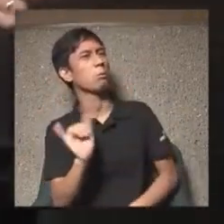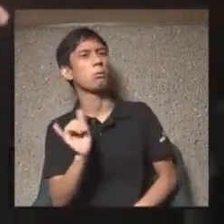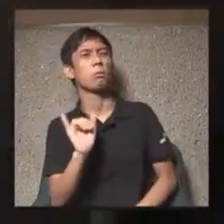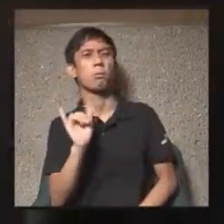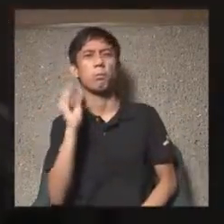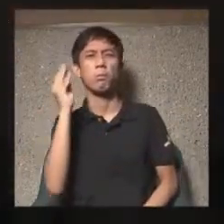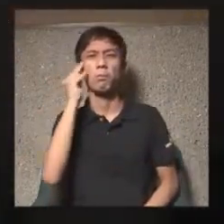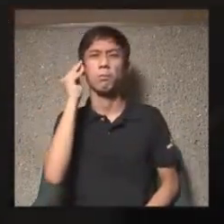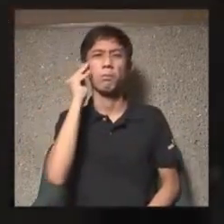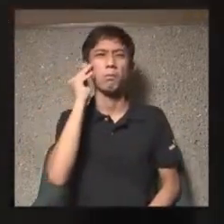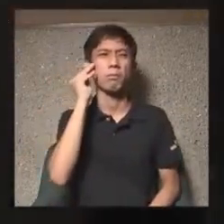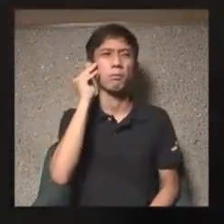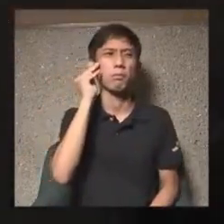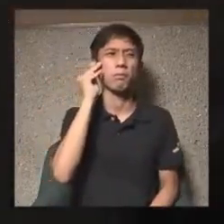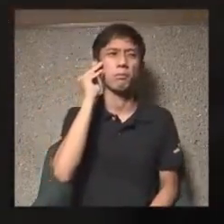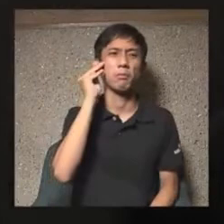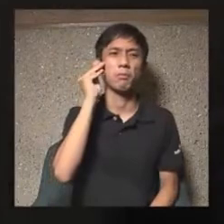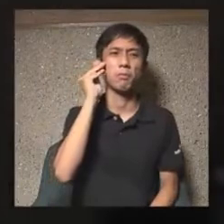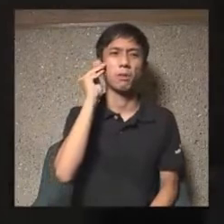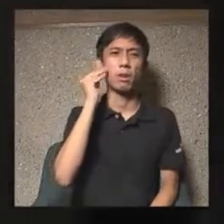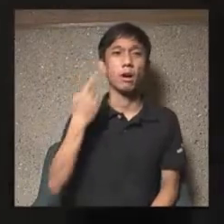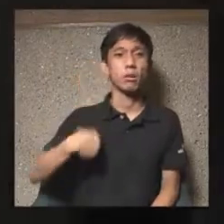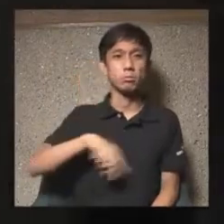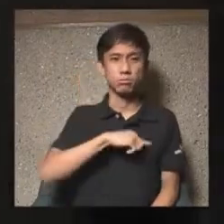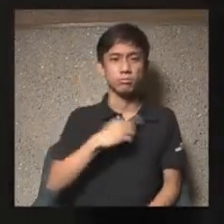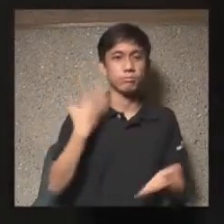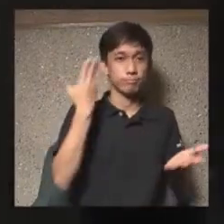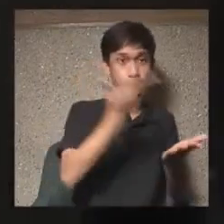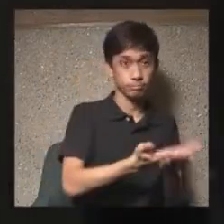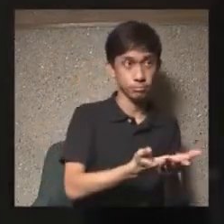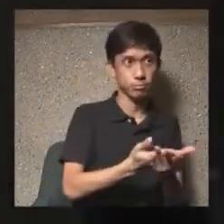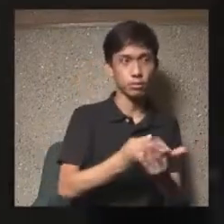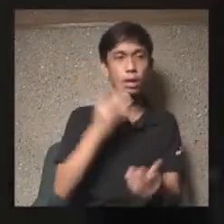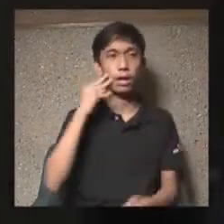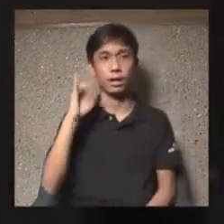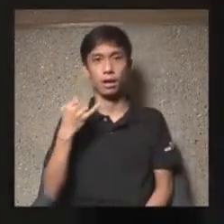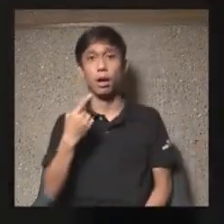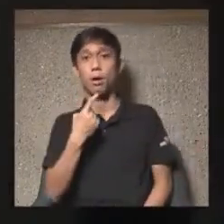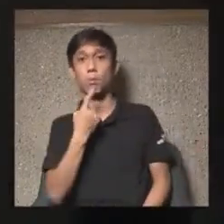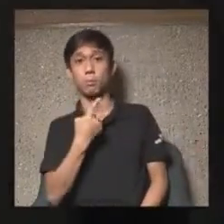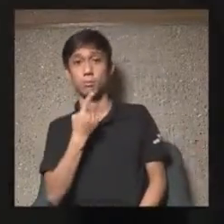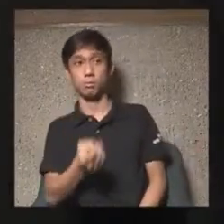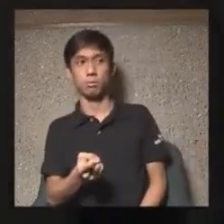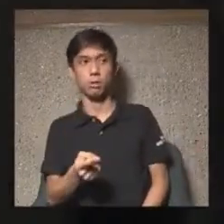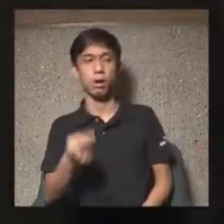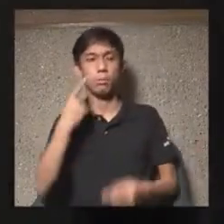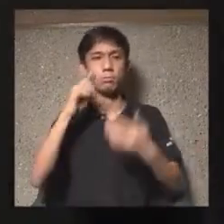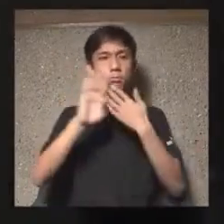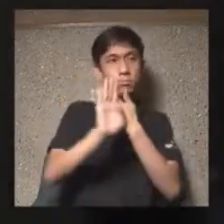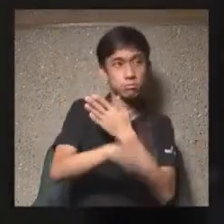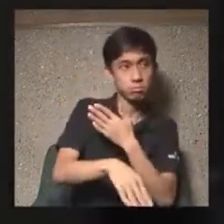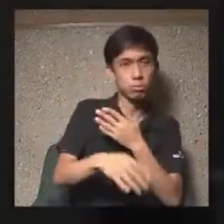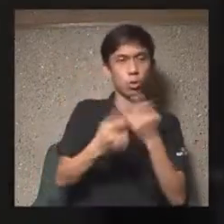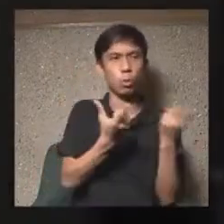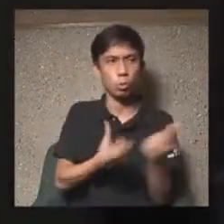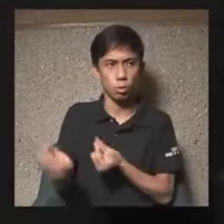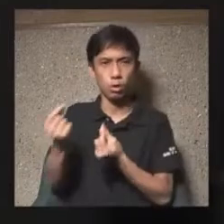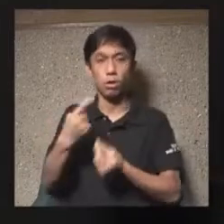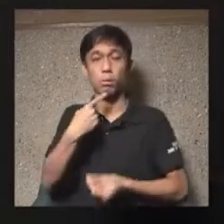to Mike Joseph. And I said, Mike, I'm back. I did what you told me. A little bit